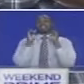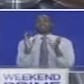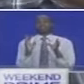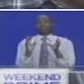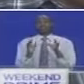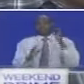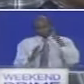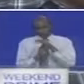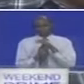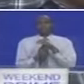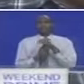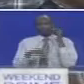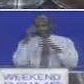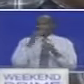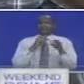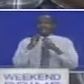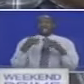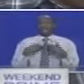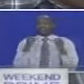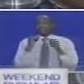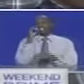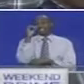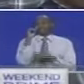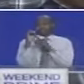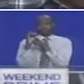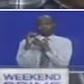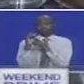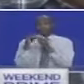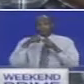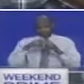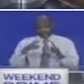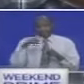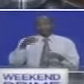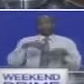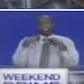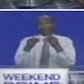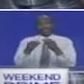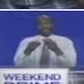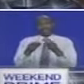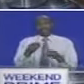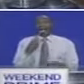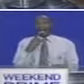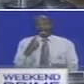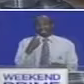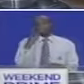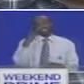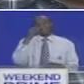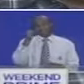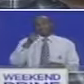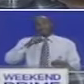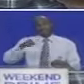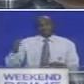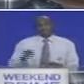top university manager. Hawana, zero, wameandika zero. Lakini amepewa milioni 125. Huyo